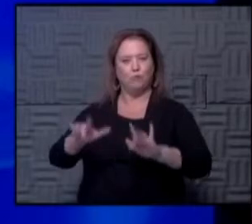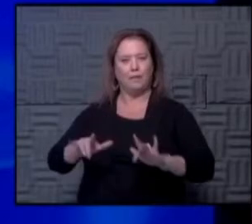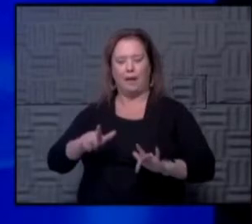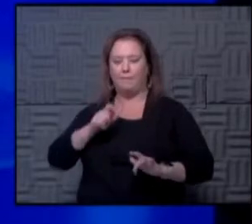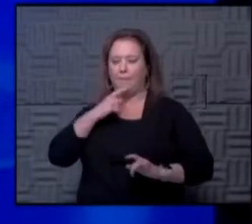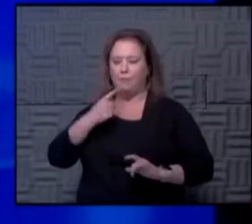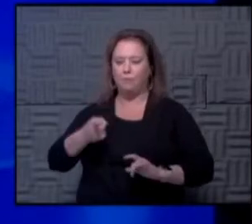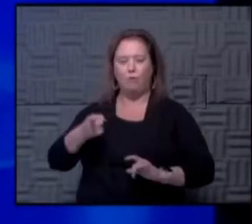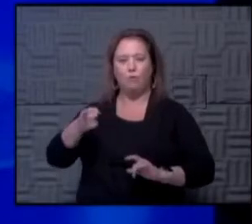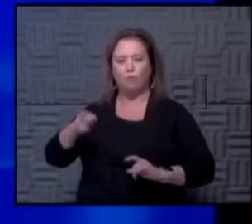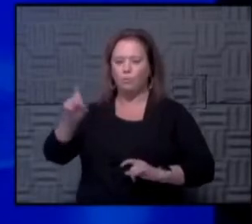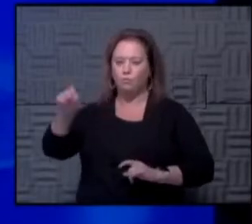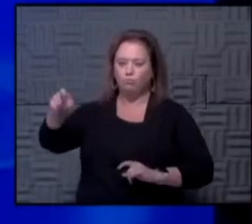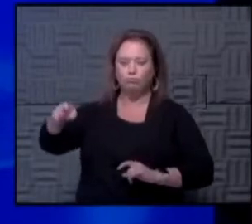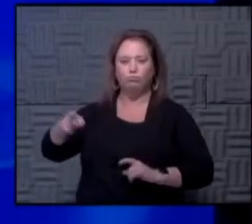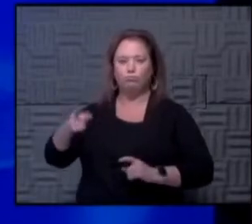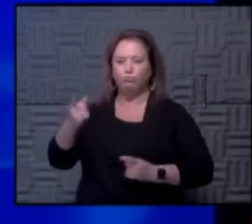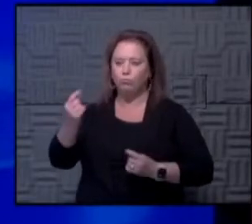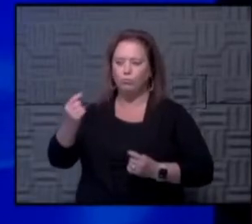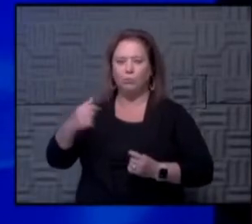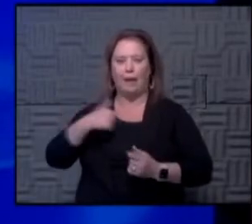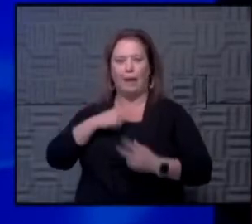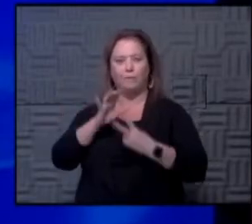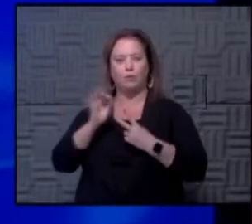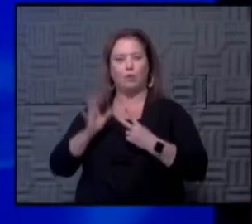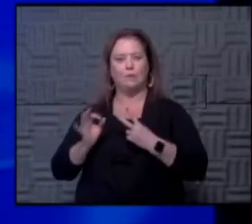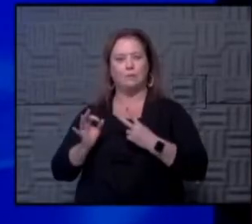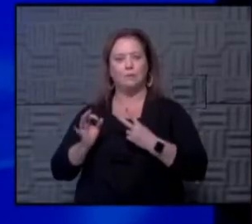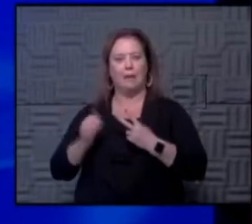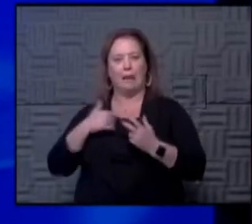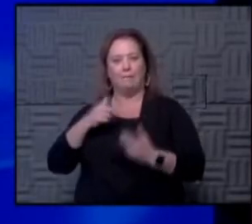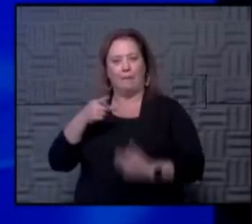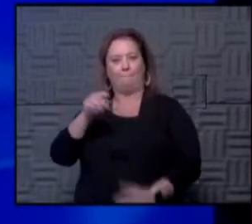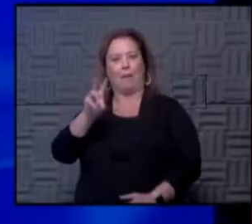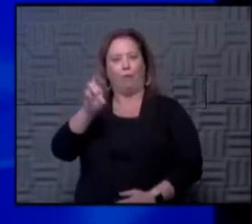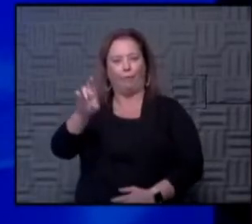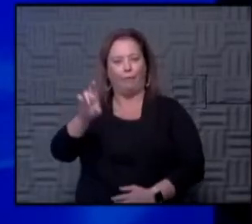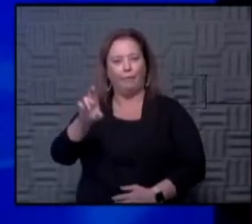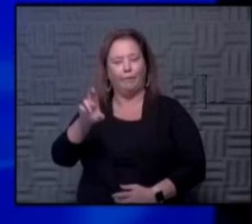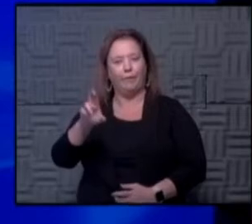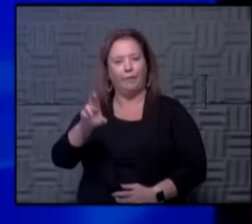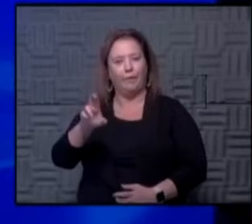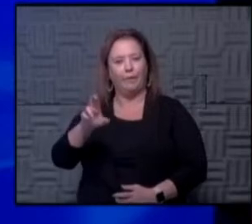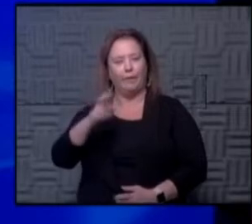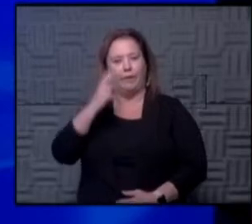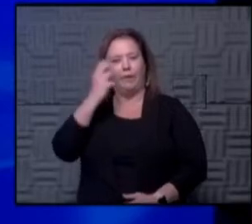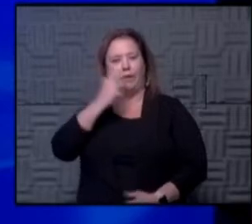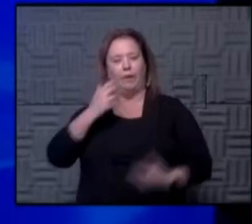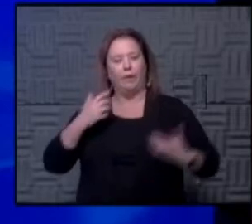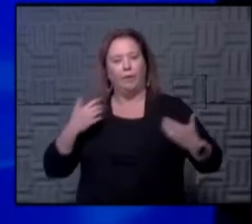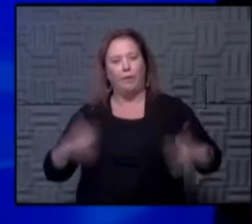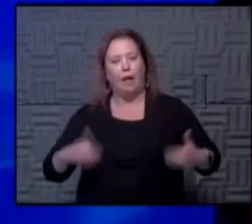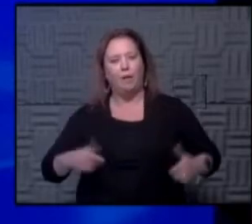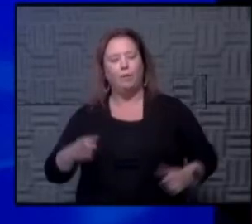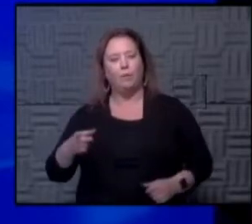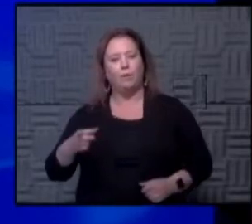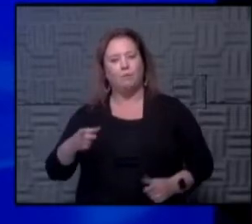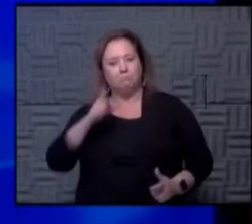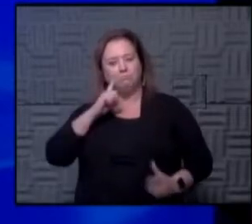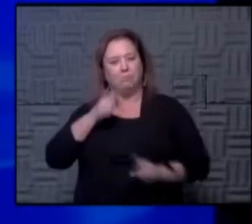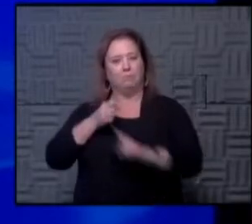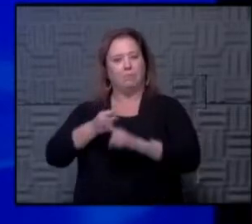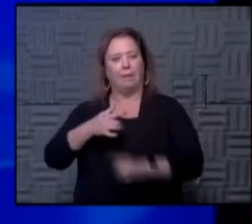being told what to do, but instead I get to choose. I have the power, I think was pretty impressive. And